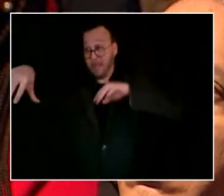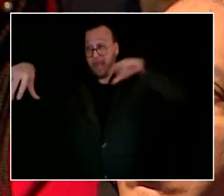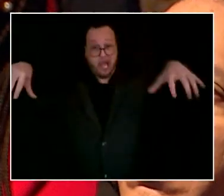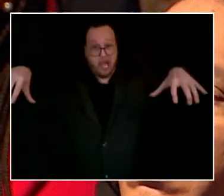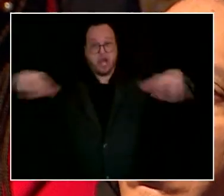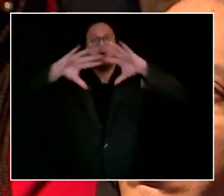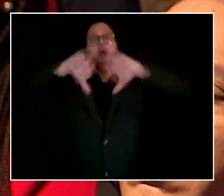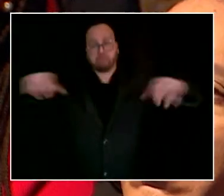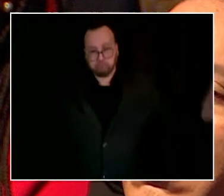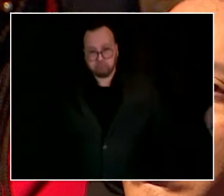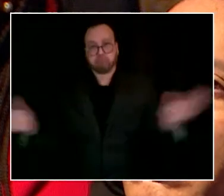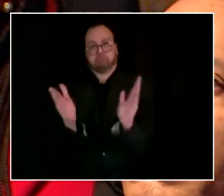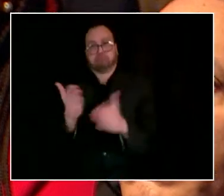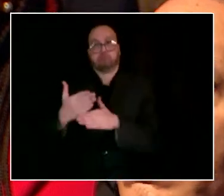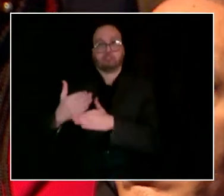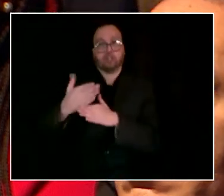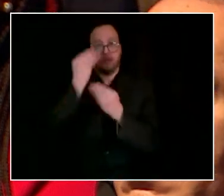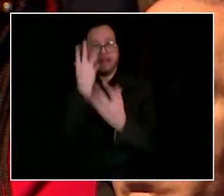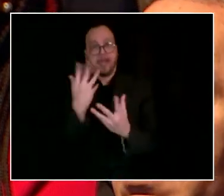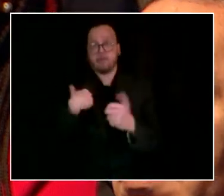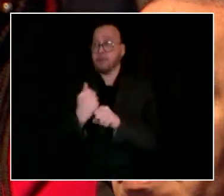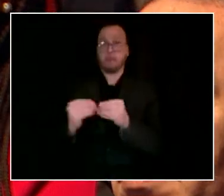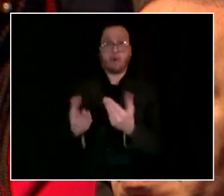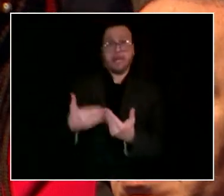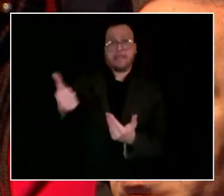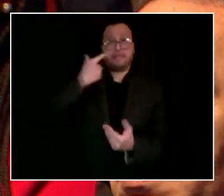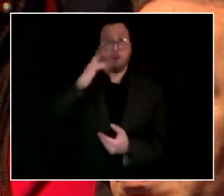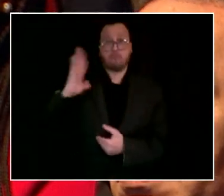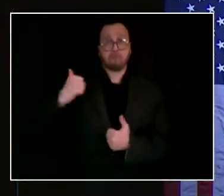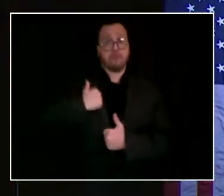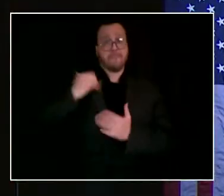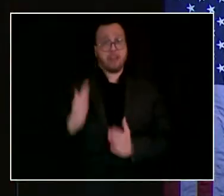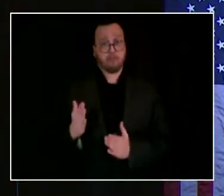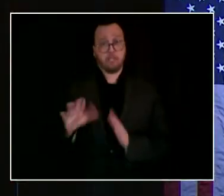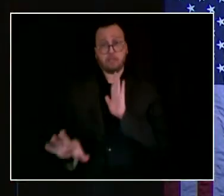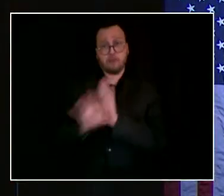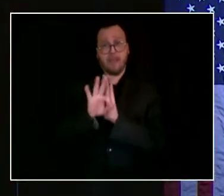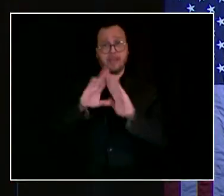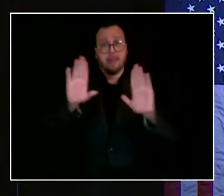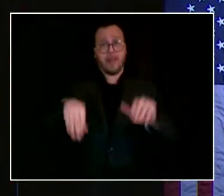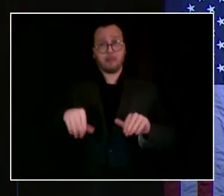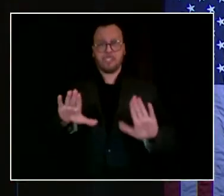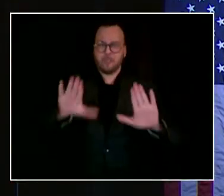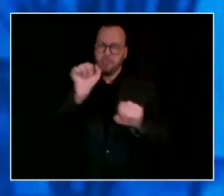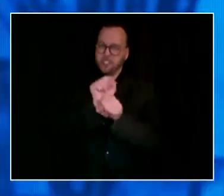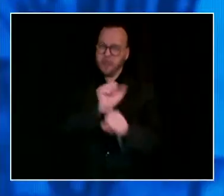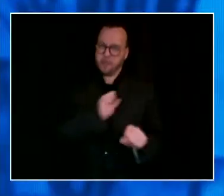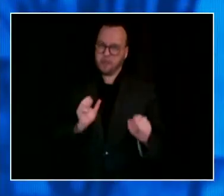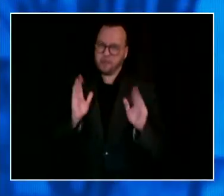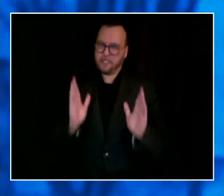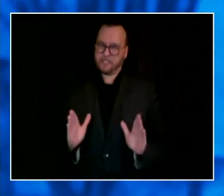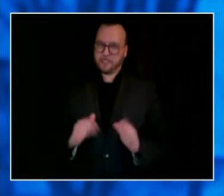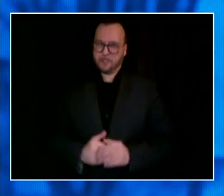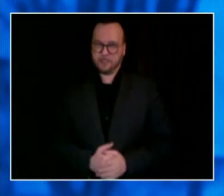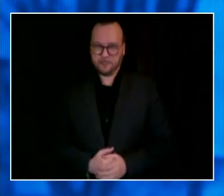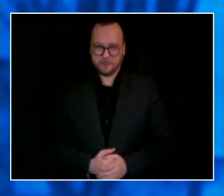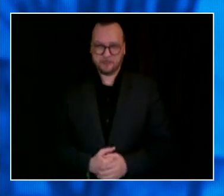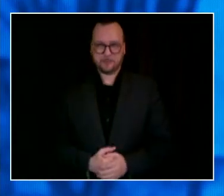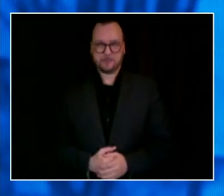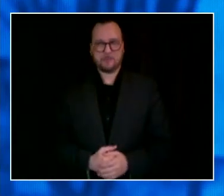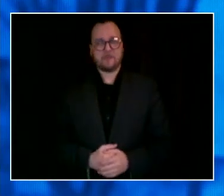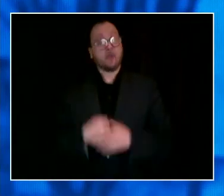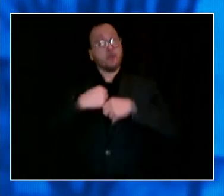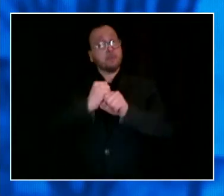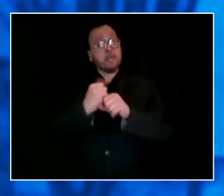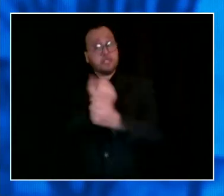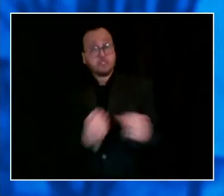can make it easier for veterans to find housing. Great job, Commissioner. And create a stronger safety